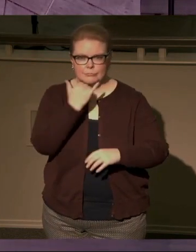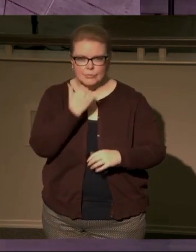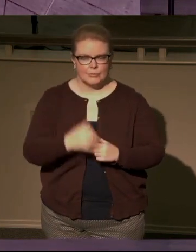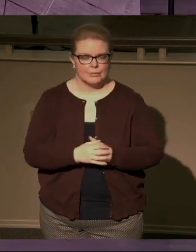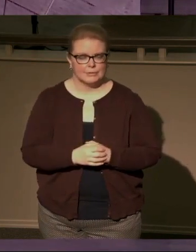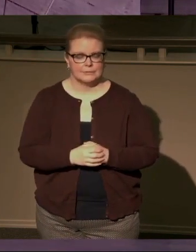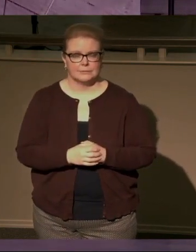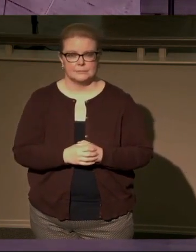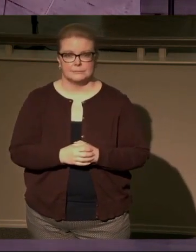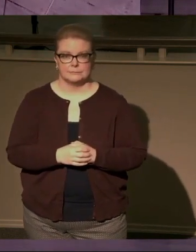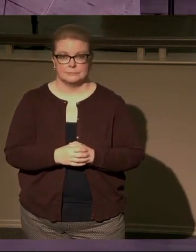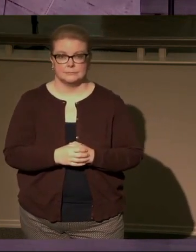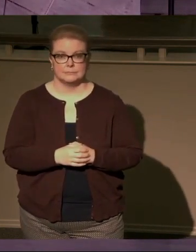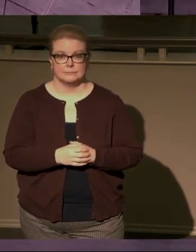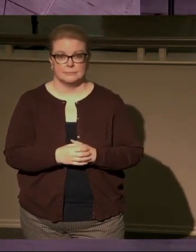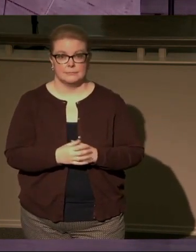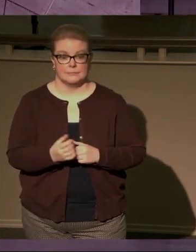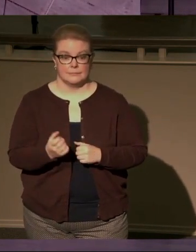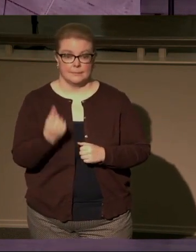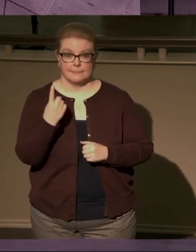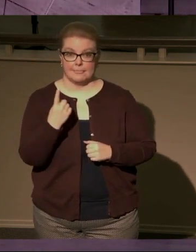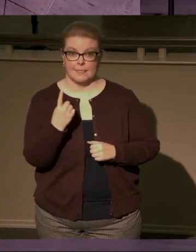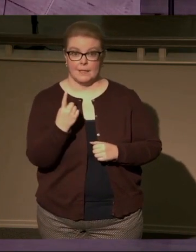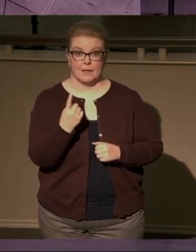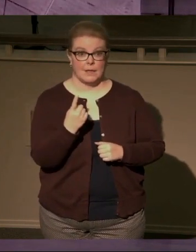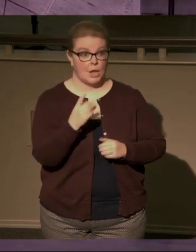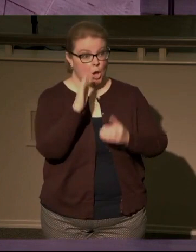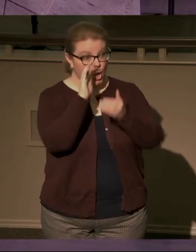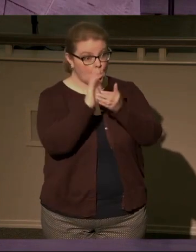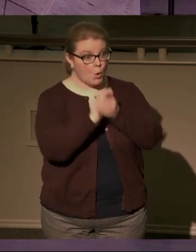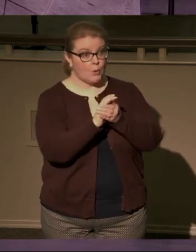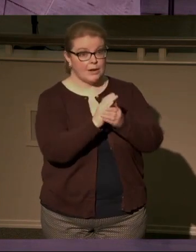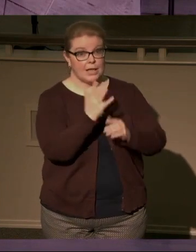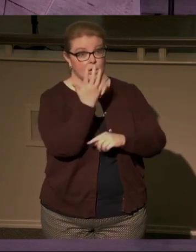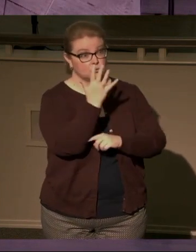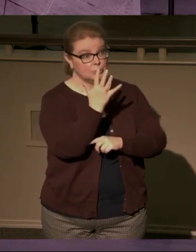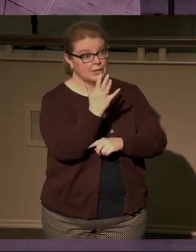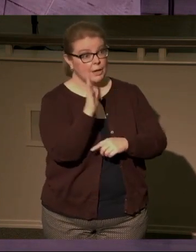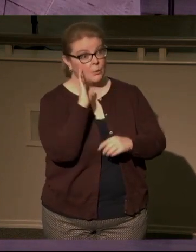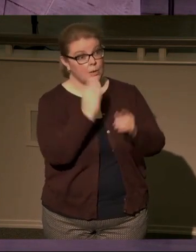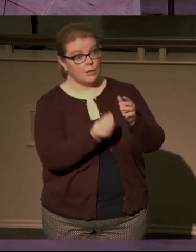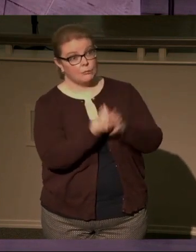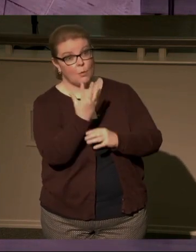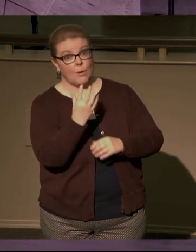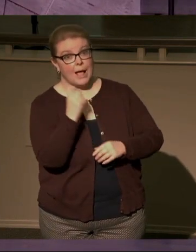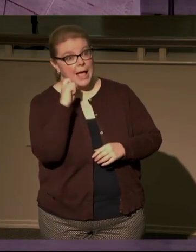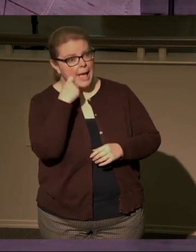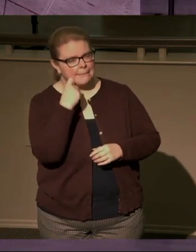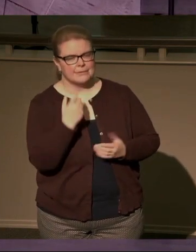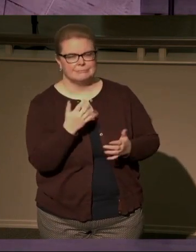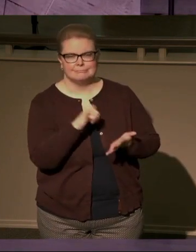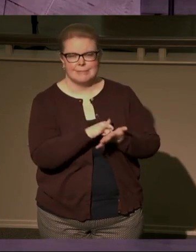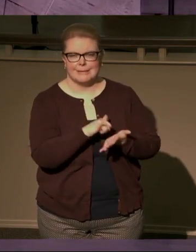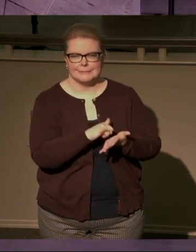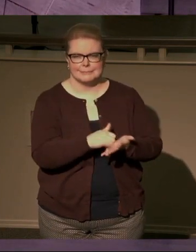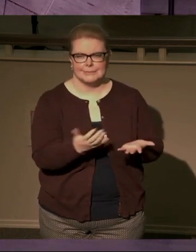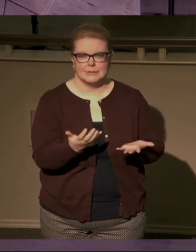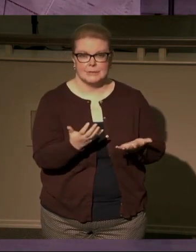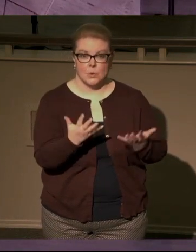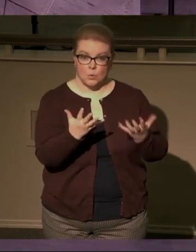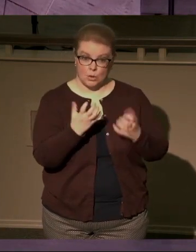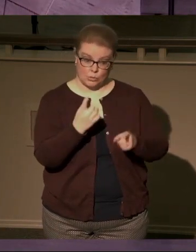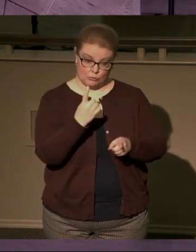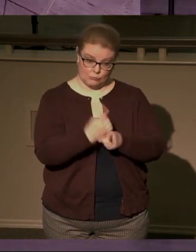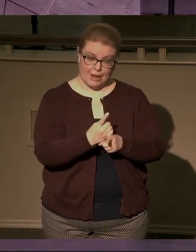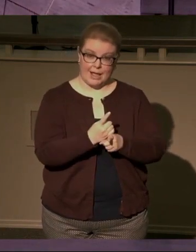You don't grow coconuts on apple trees, I'm told. And if you want the right fruit, you